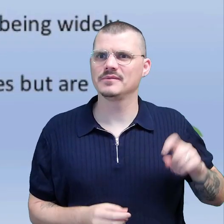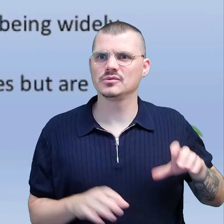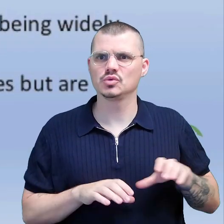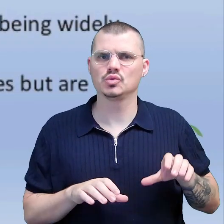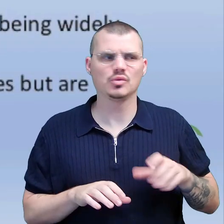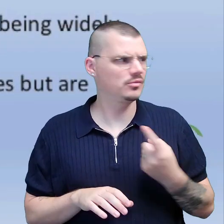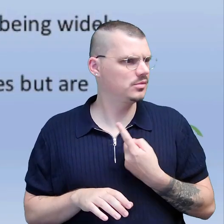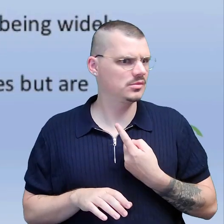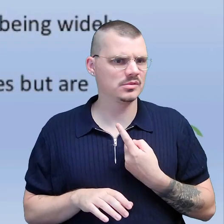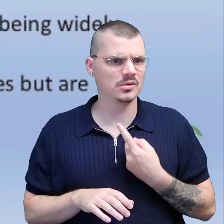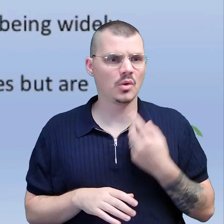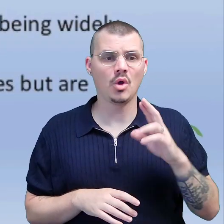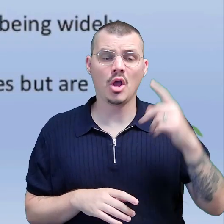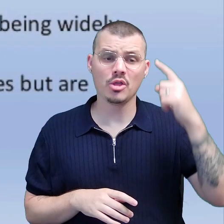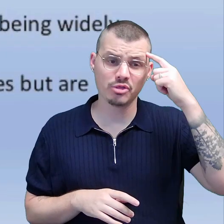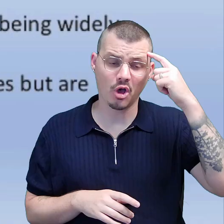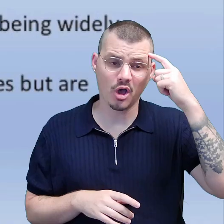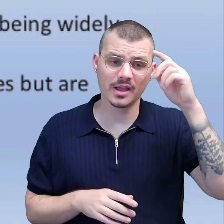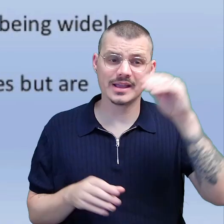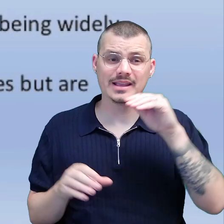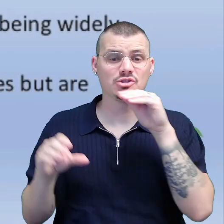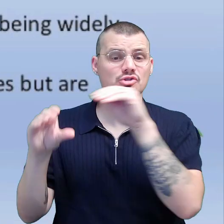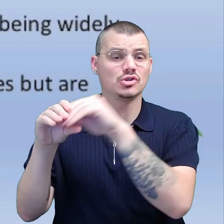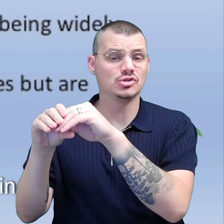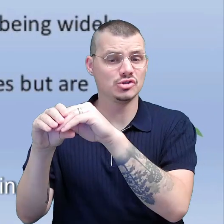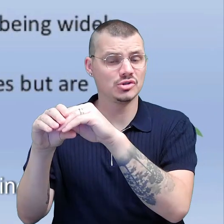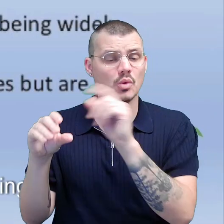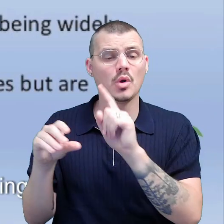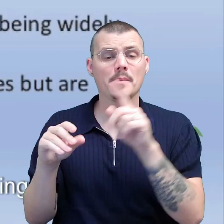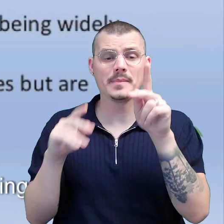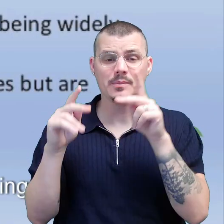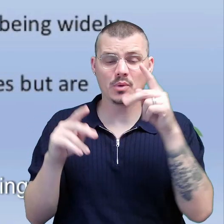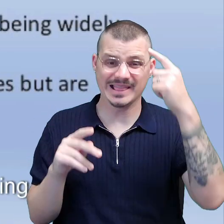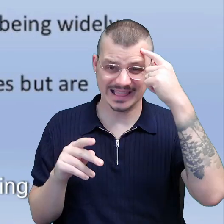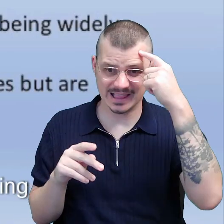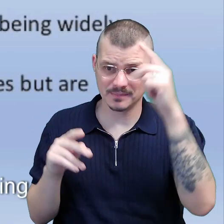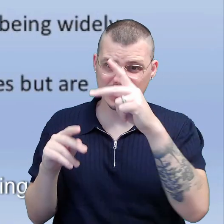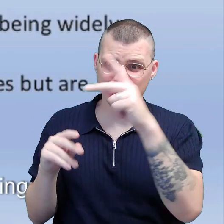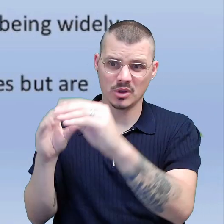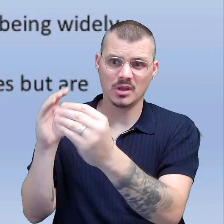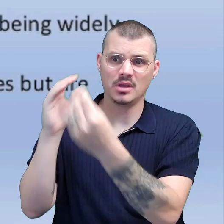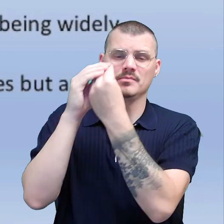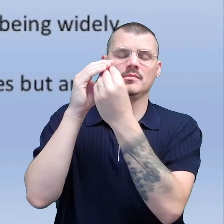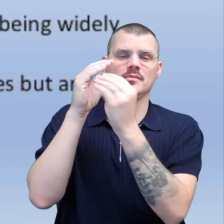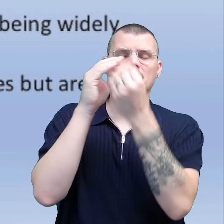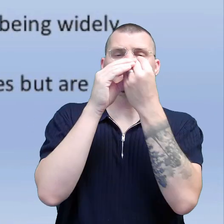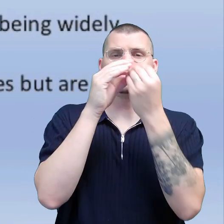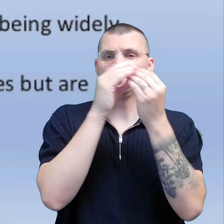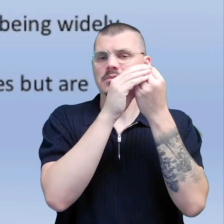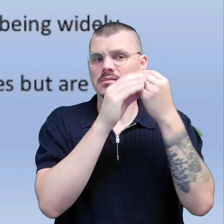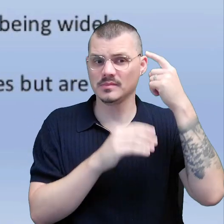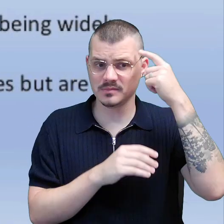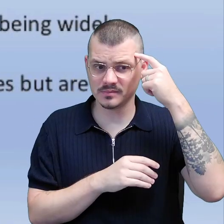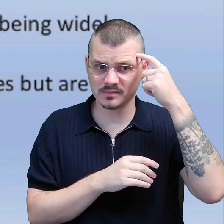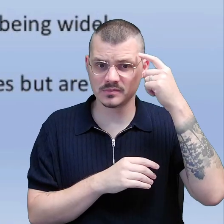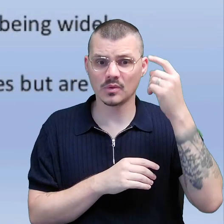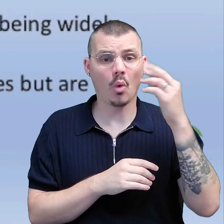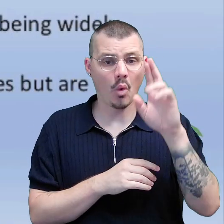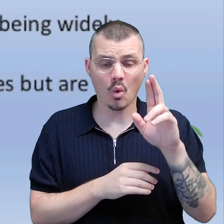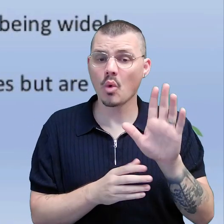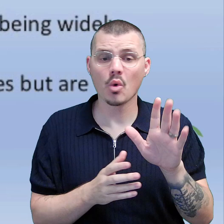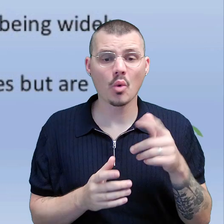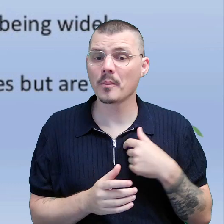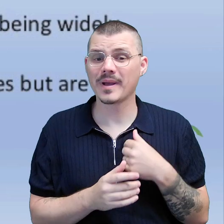things. Thought insertion, where a person believes others are putting thoughts in their mind.